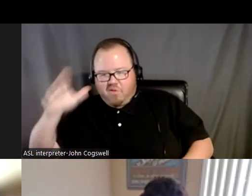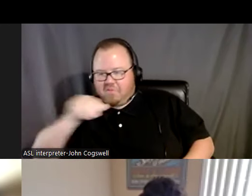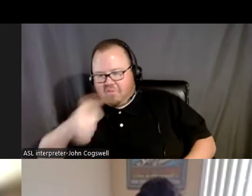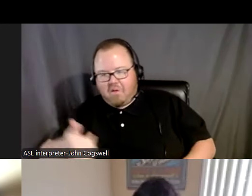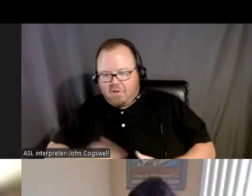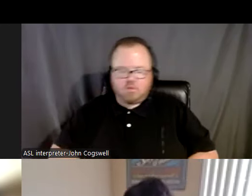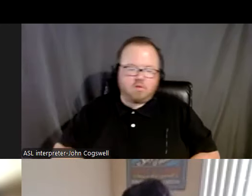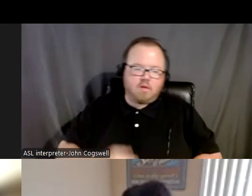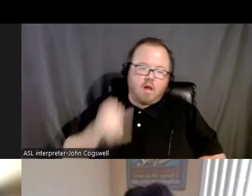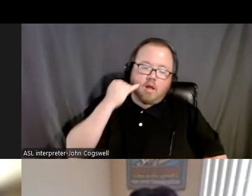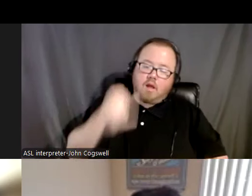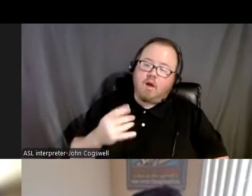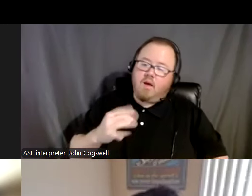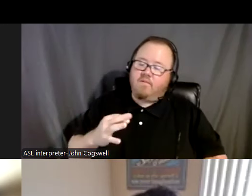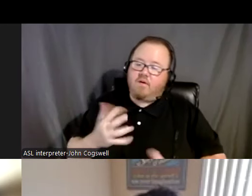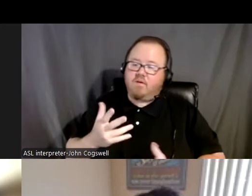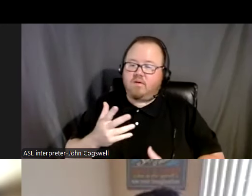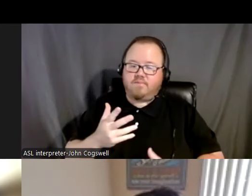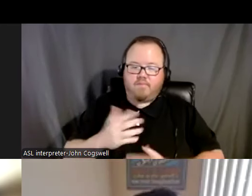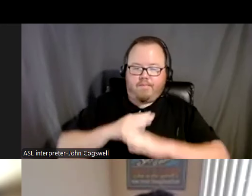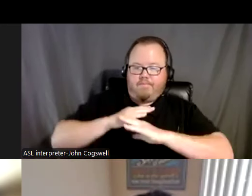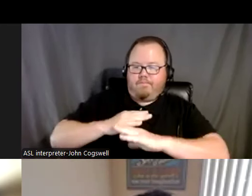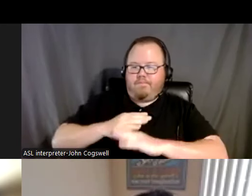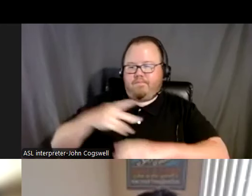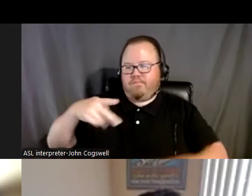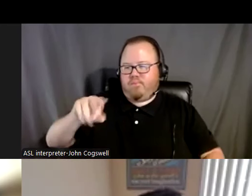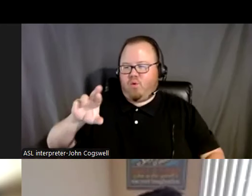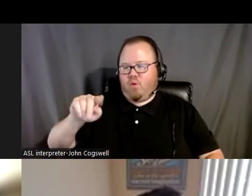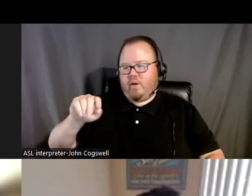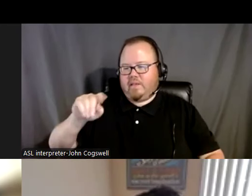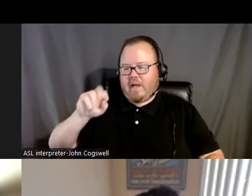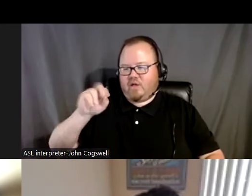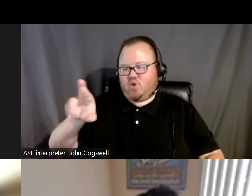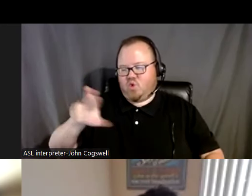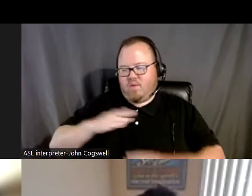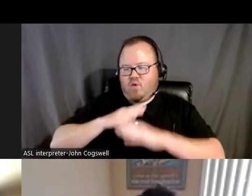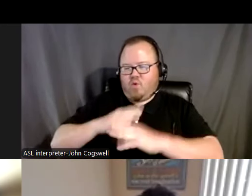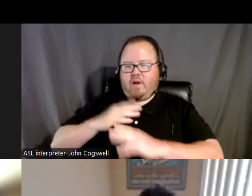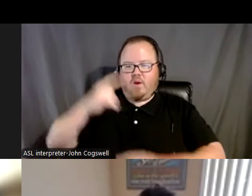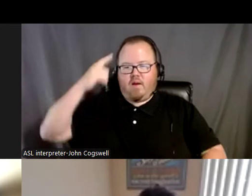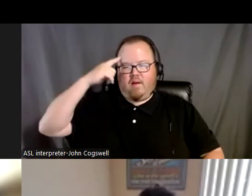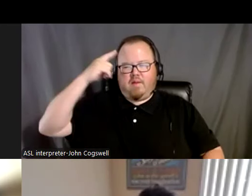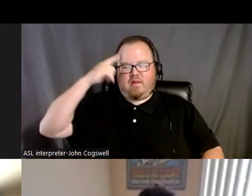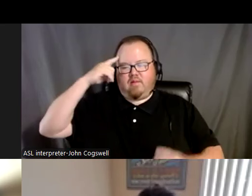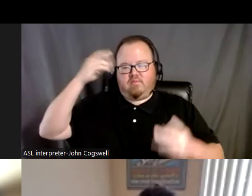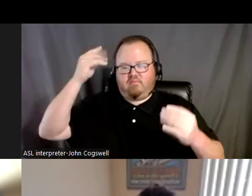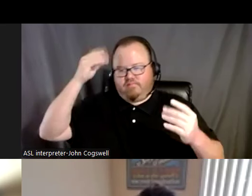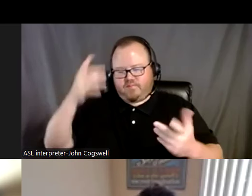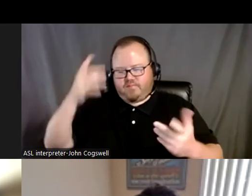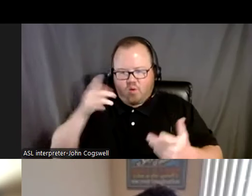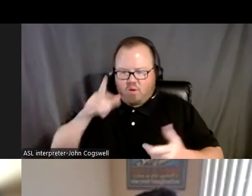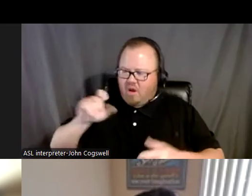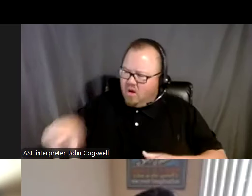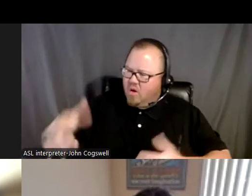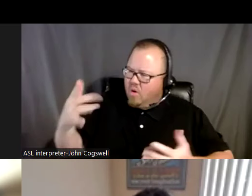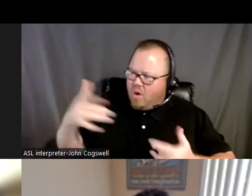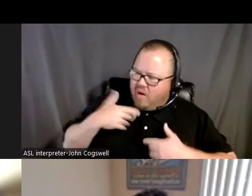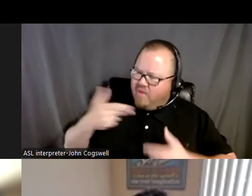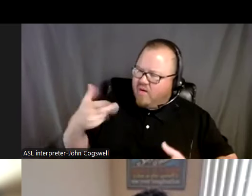Also this idea of the protector mentality, that when you ask majority of people who own a firearm, if you ask them, why do you own a